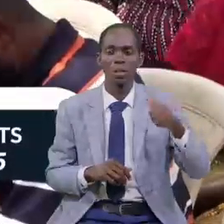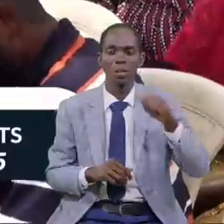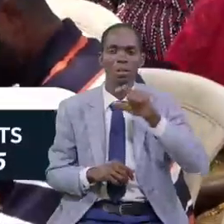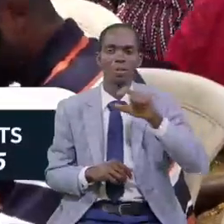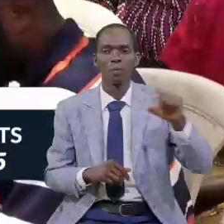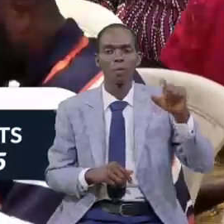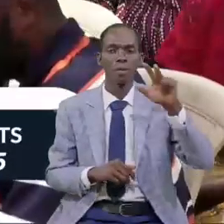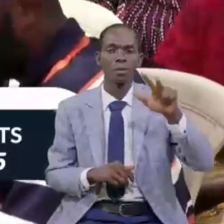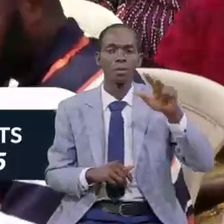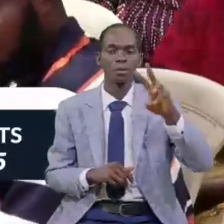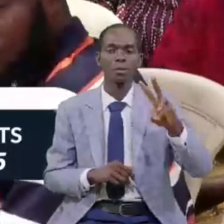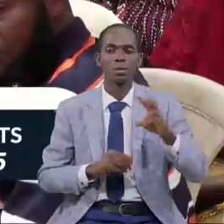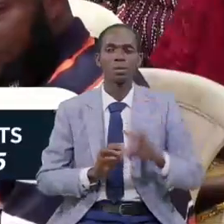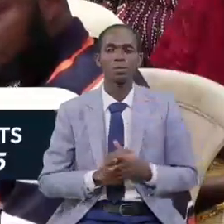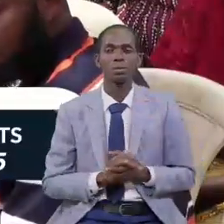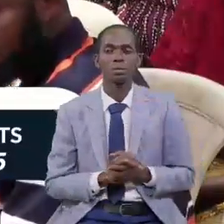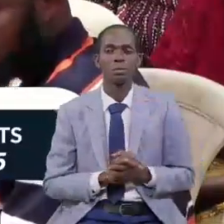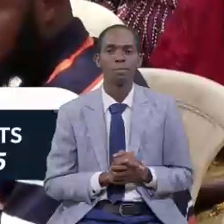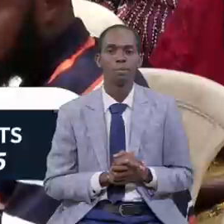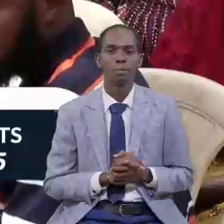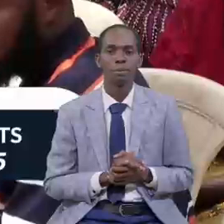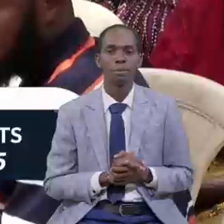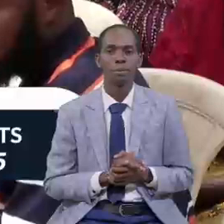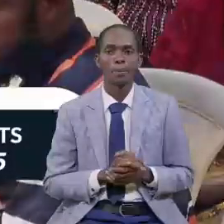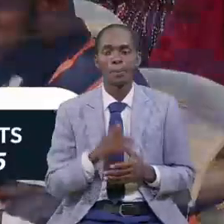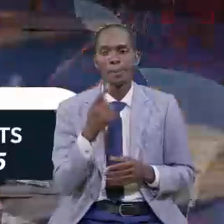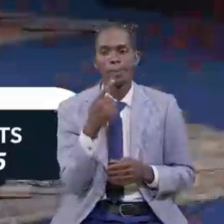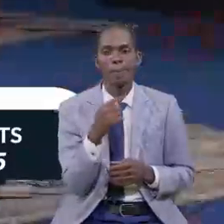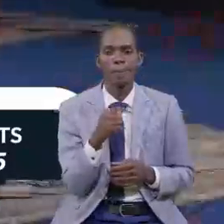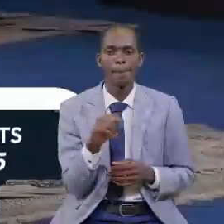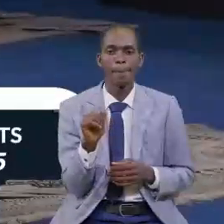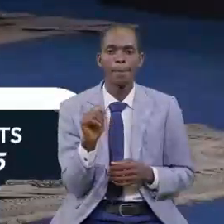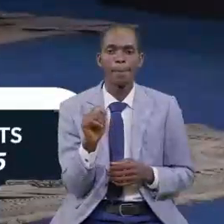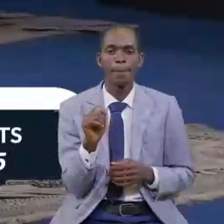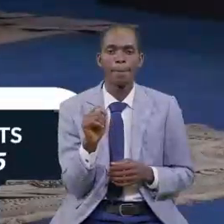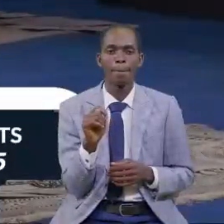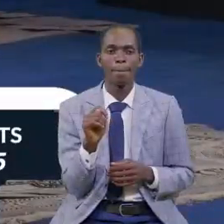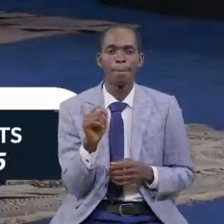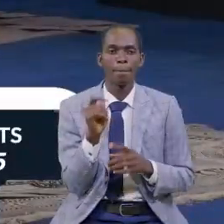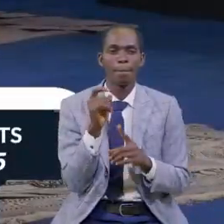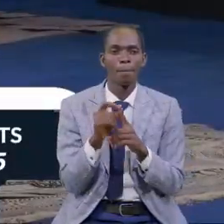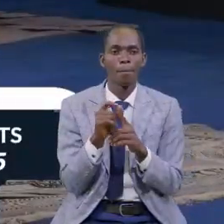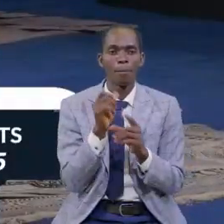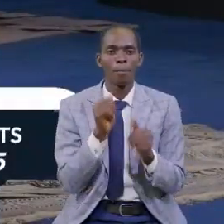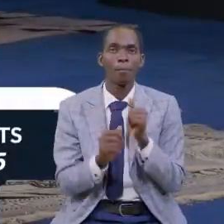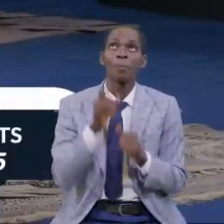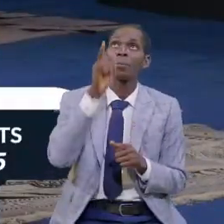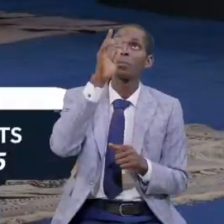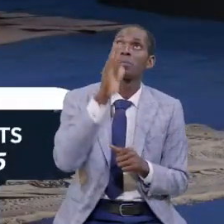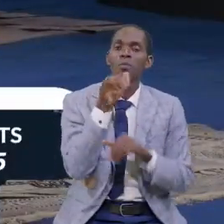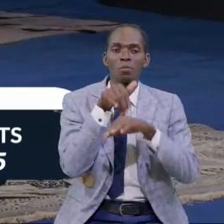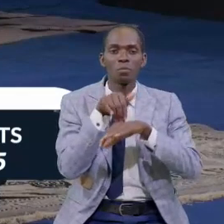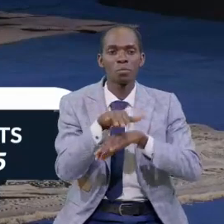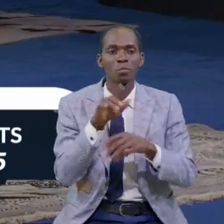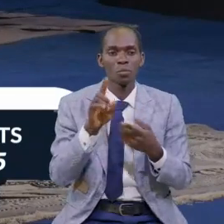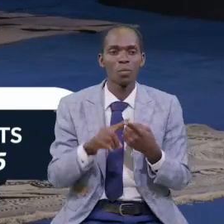verse 36. The word which God sent unto the children